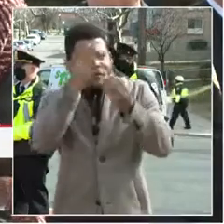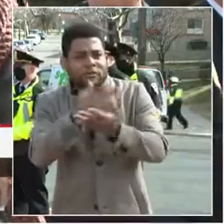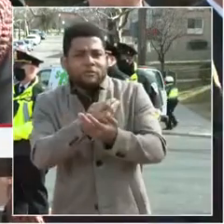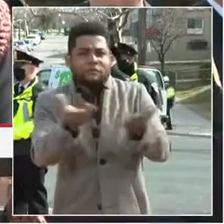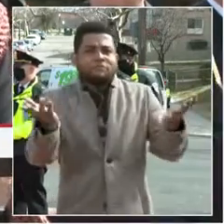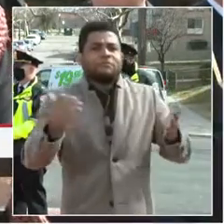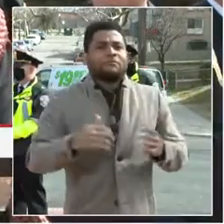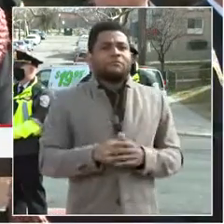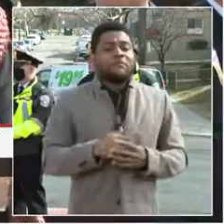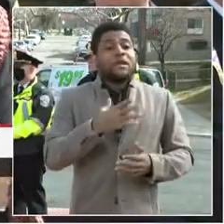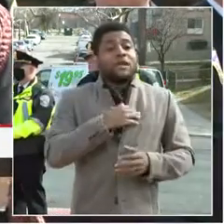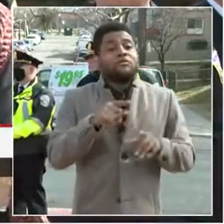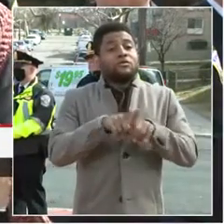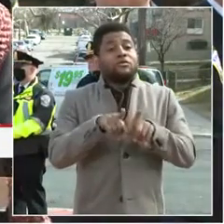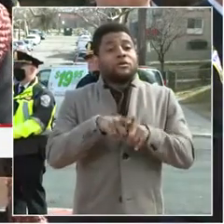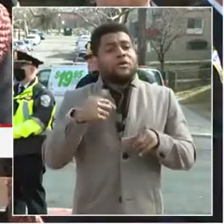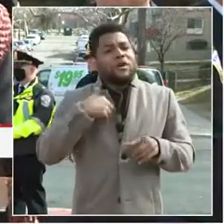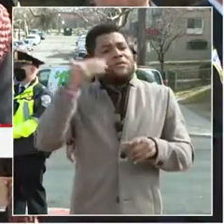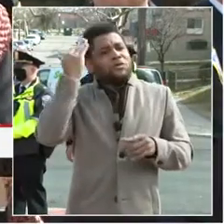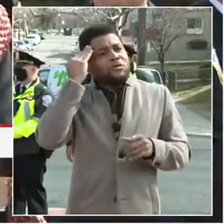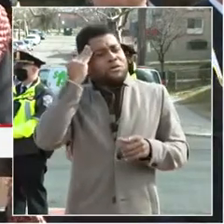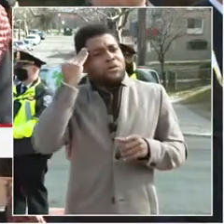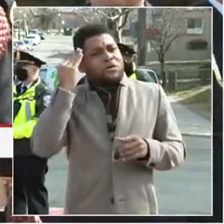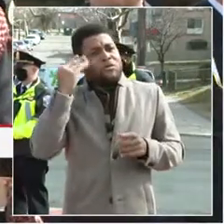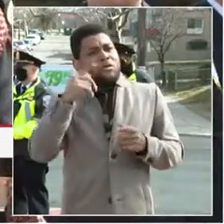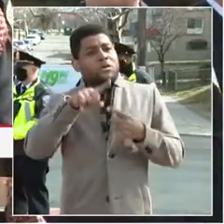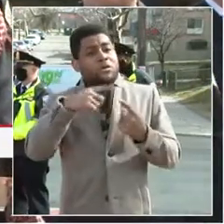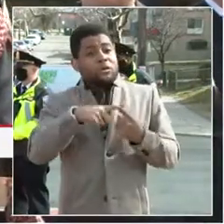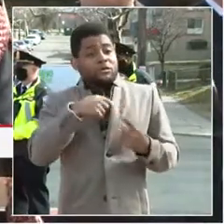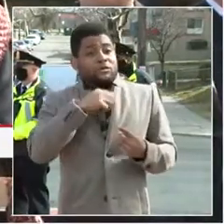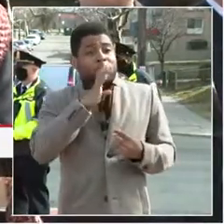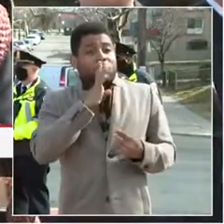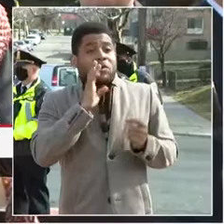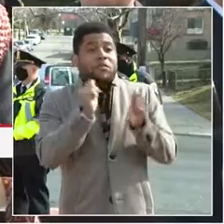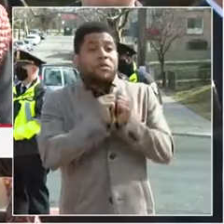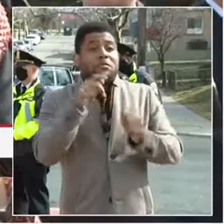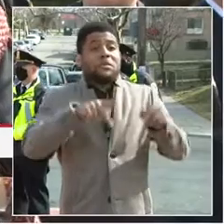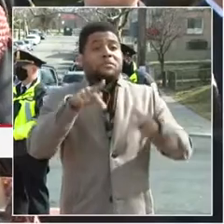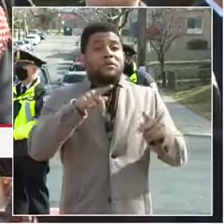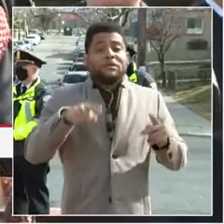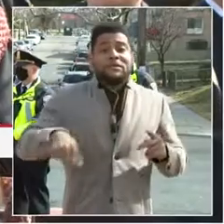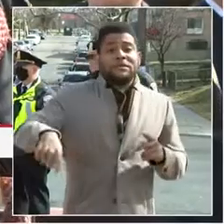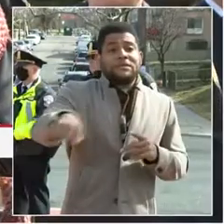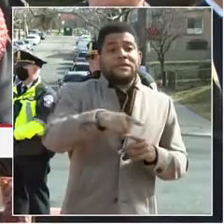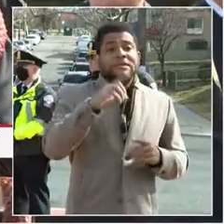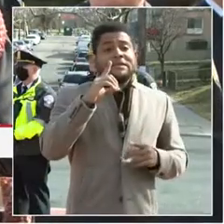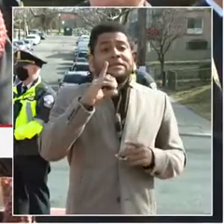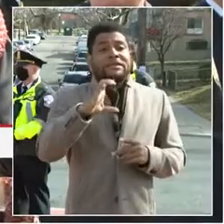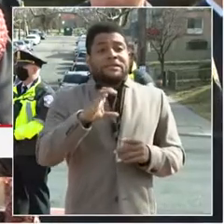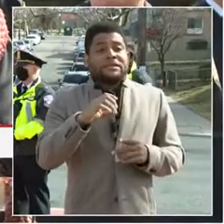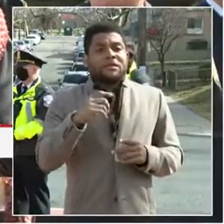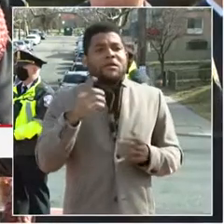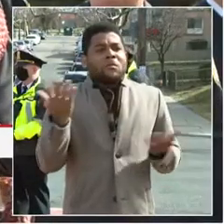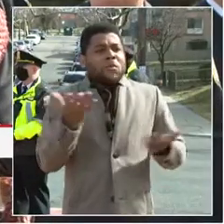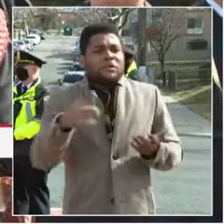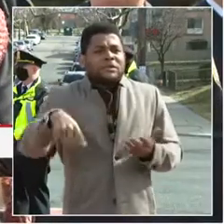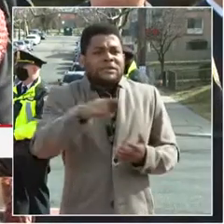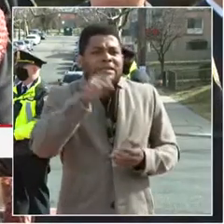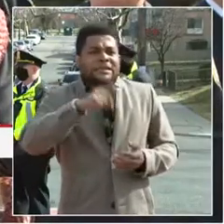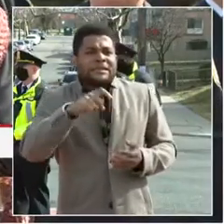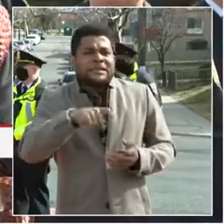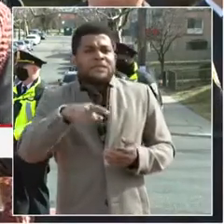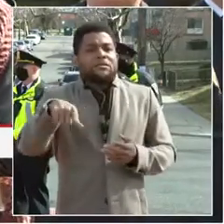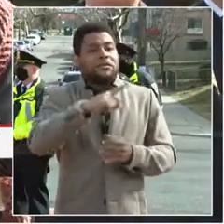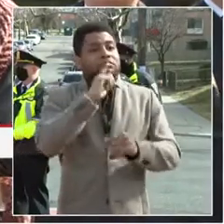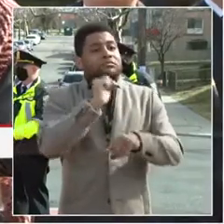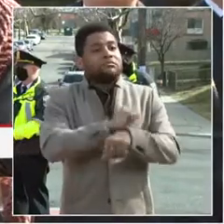know is when I talk to residents about what we need, they respond accordingly. And one such thing that